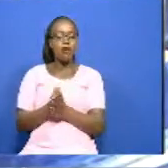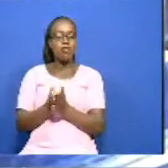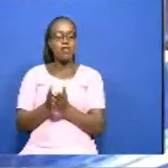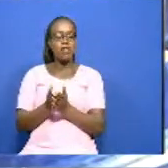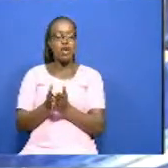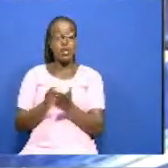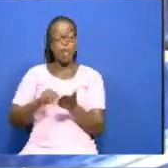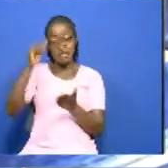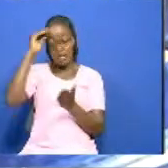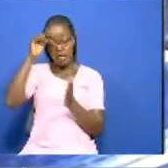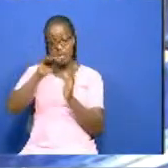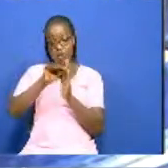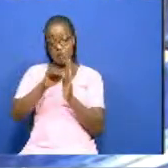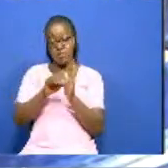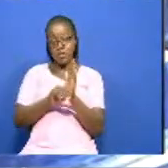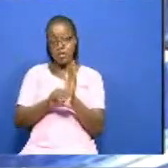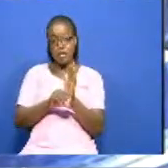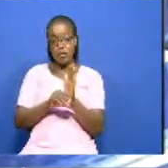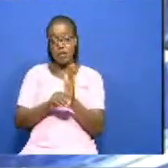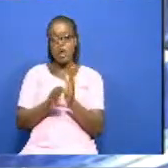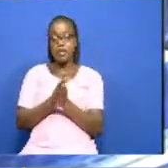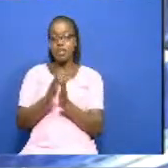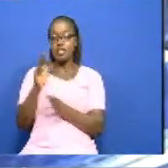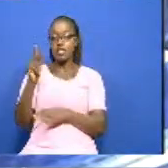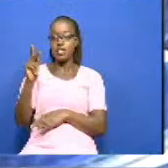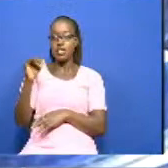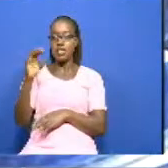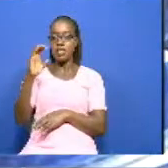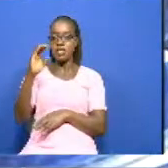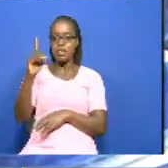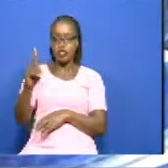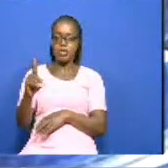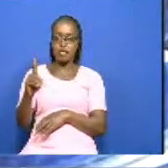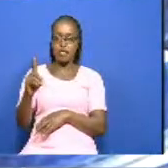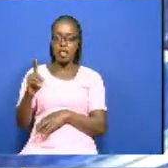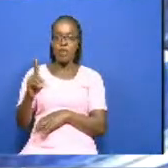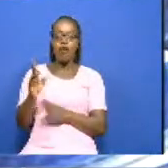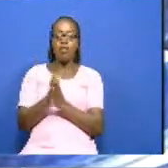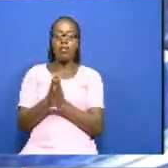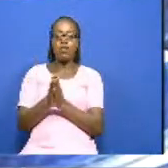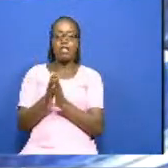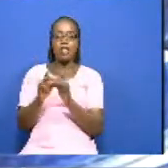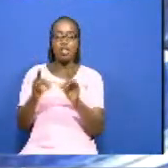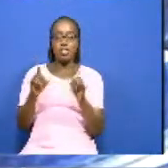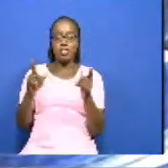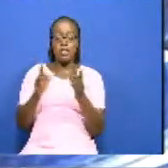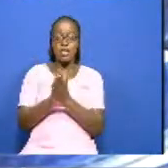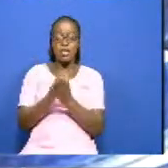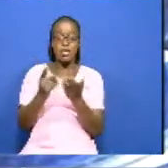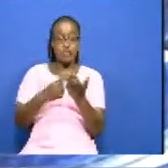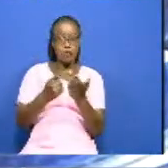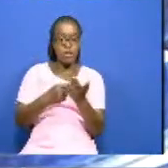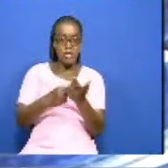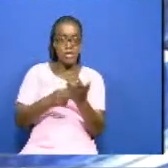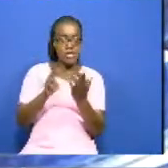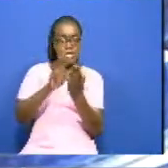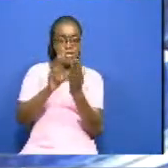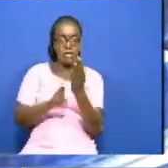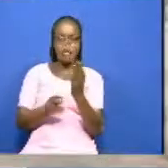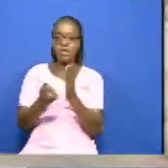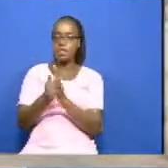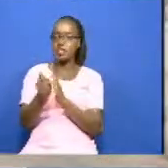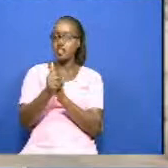the development and broadcast of radio lessons to learners focusing on literacy and numeracy reading skills.